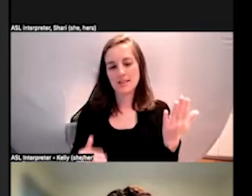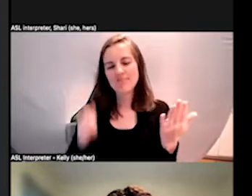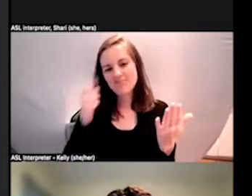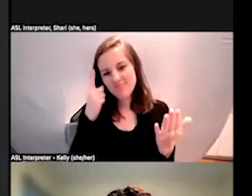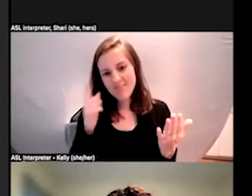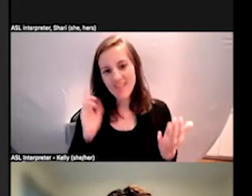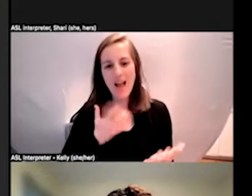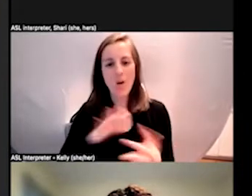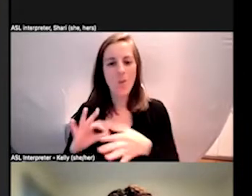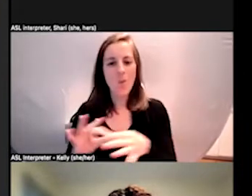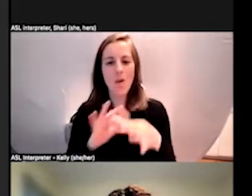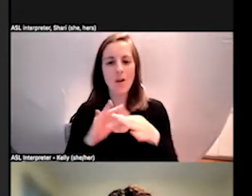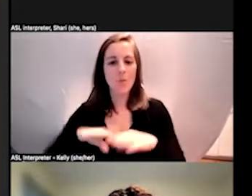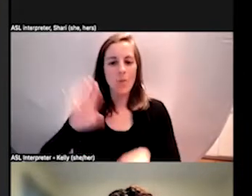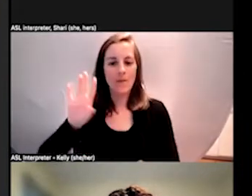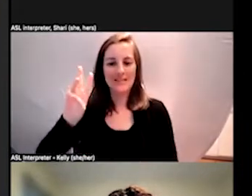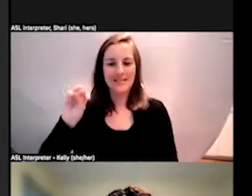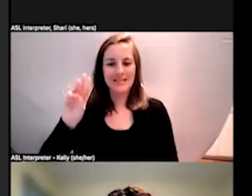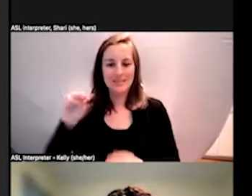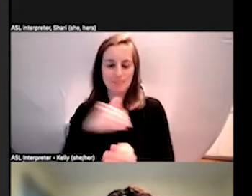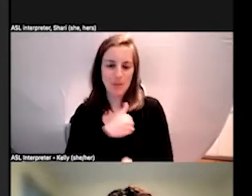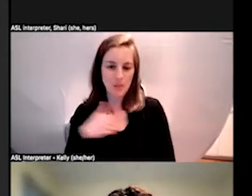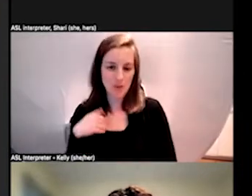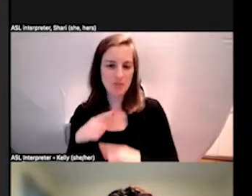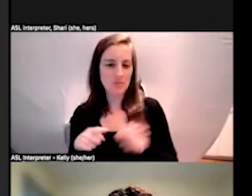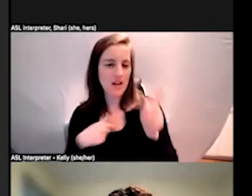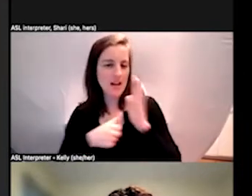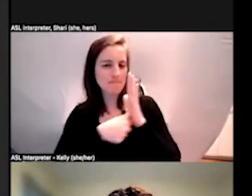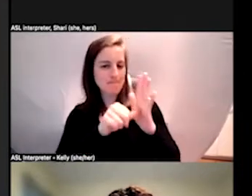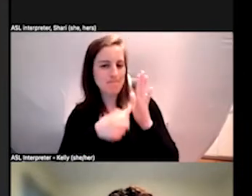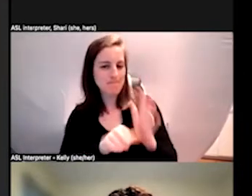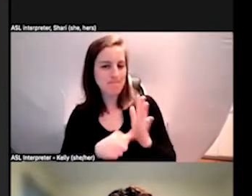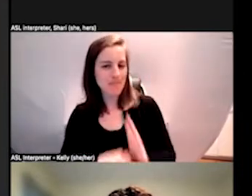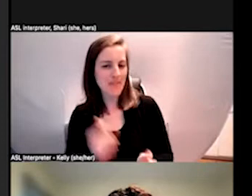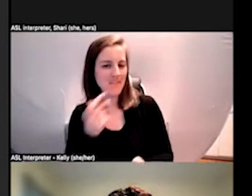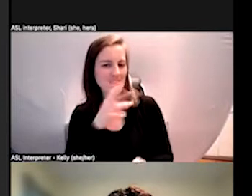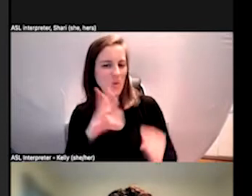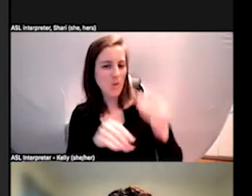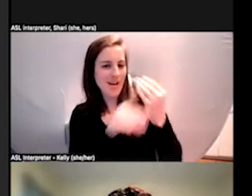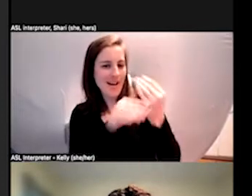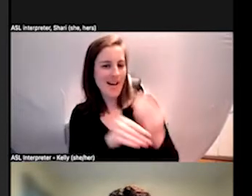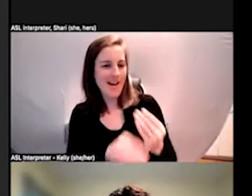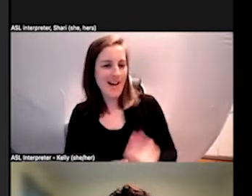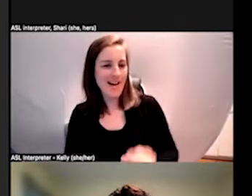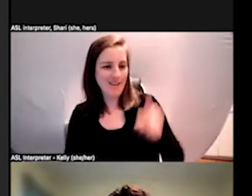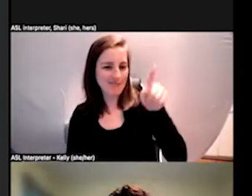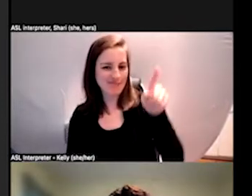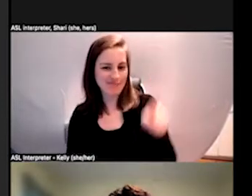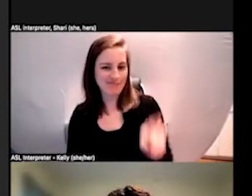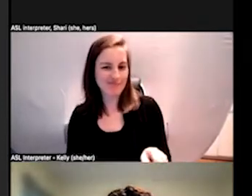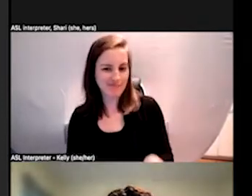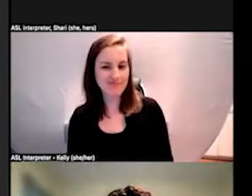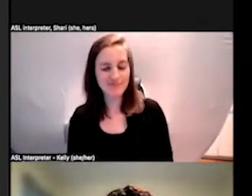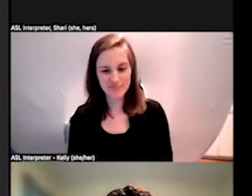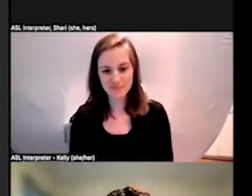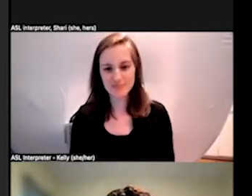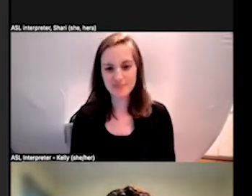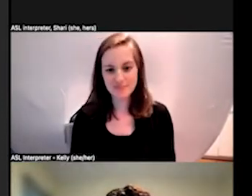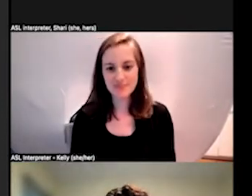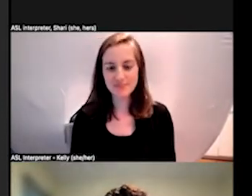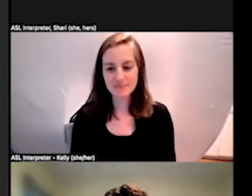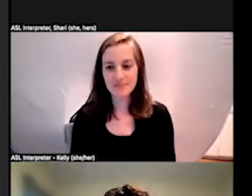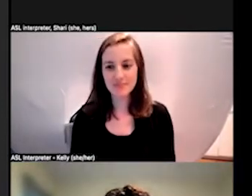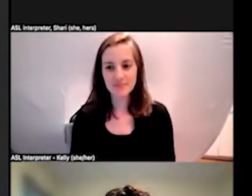in the coalition, but highlighting some of members that regularly attend meetings